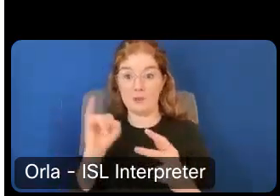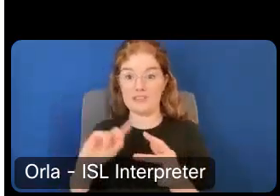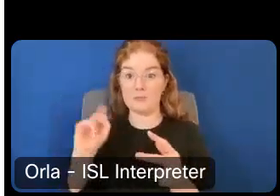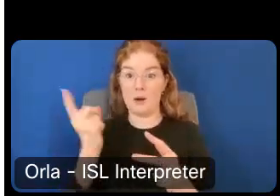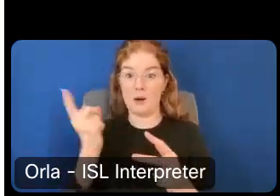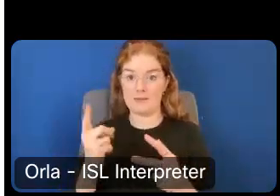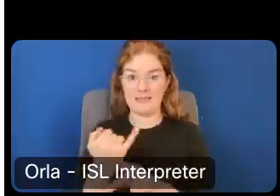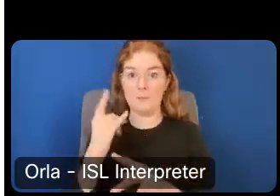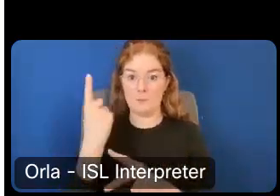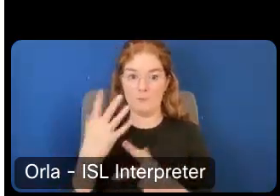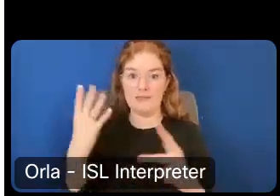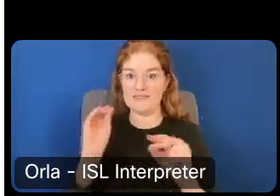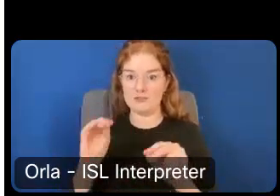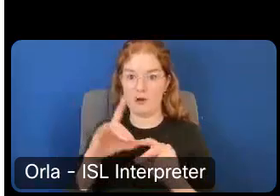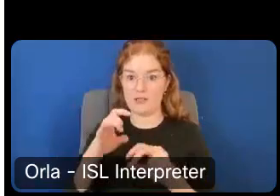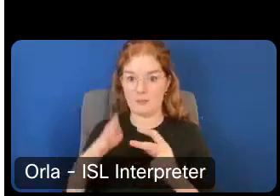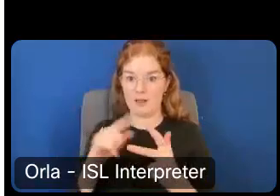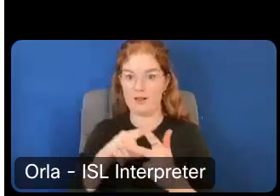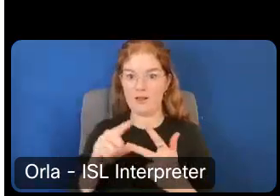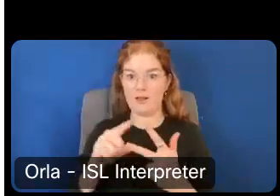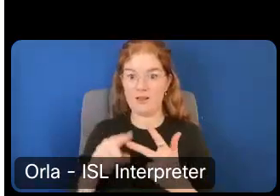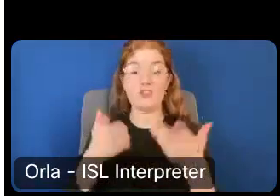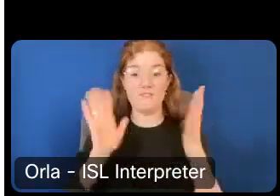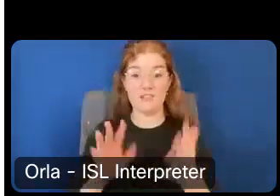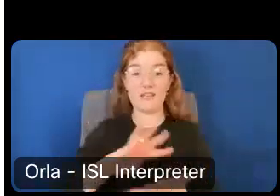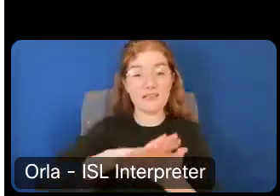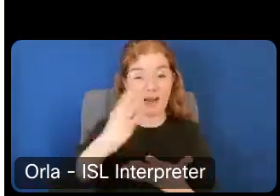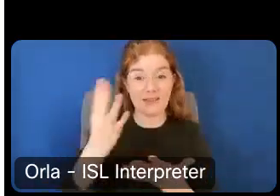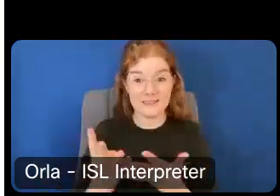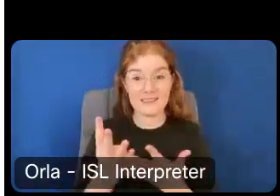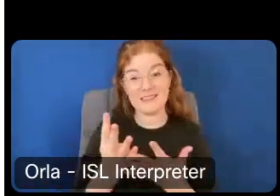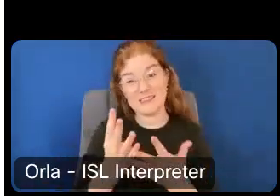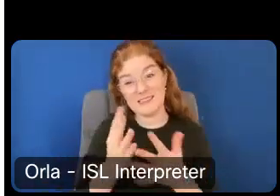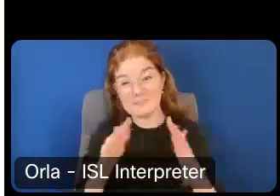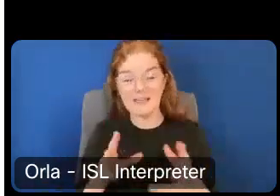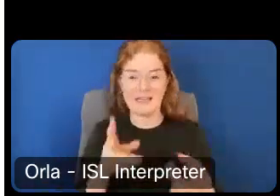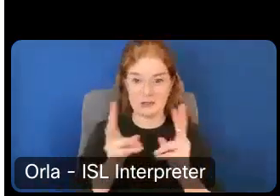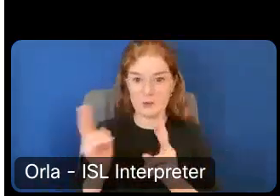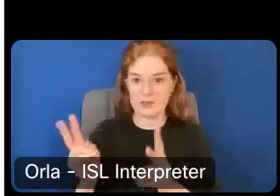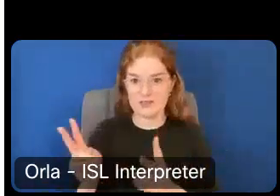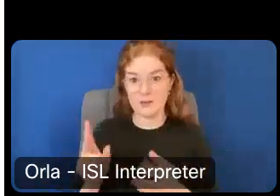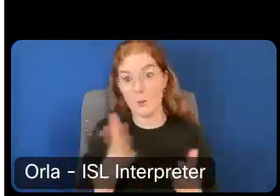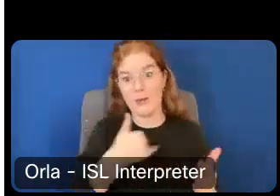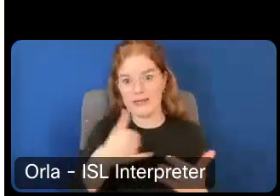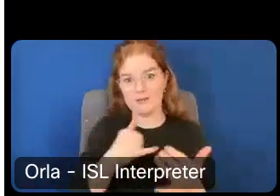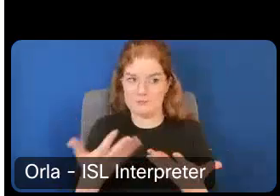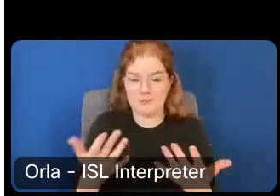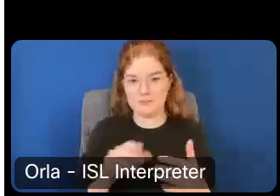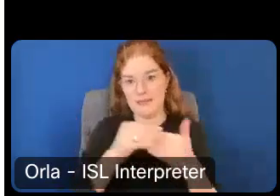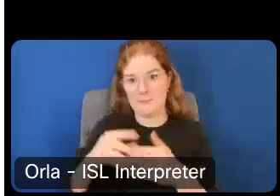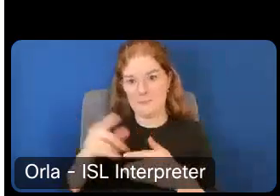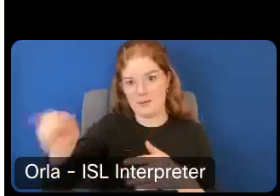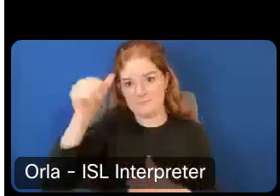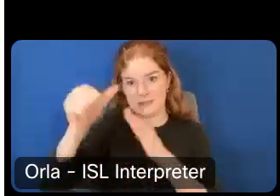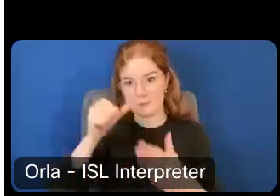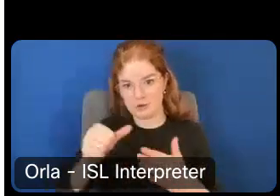large teaching hospital. We did 19 semi-structured interviews. I'm saying it was very much led by the experts in the area, and